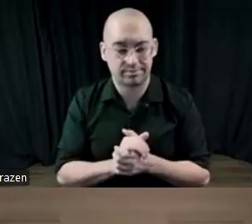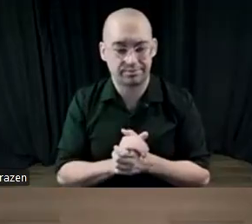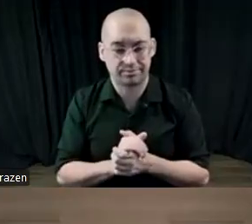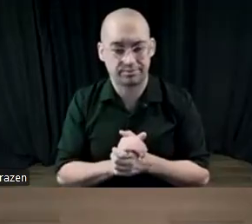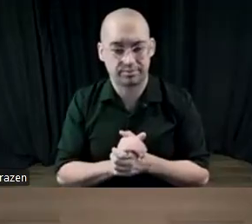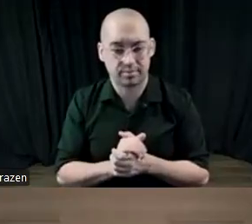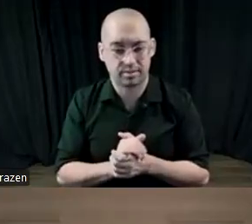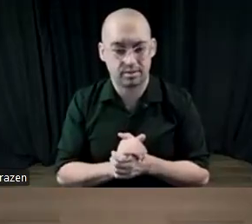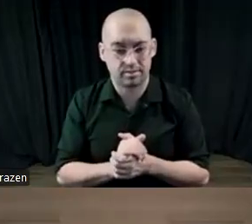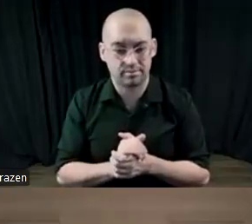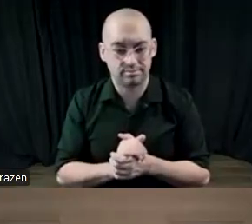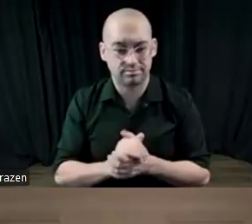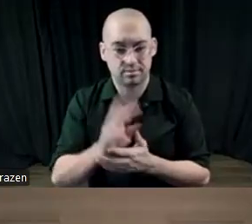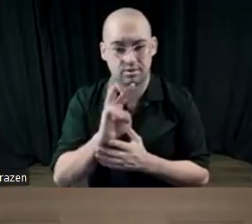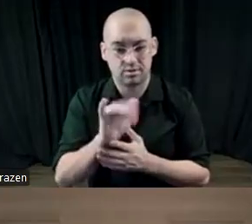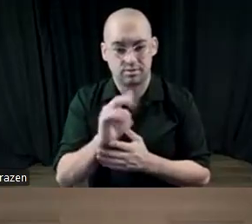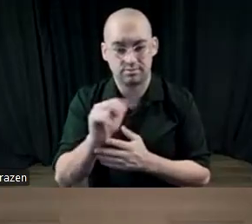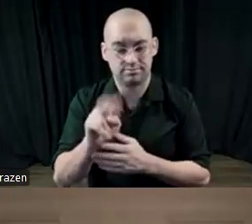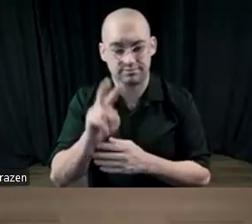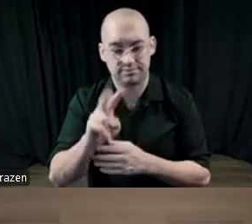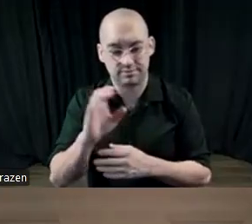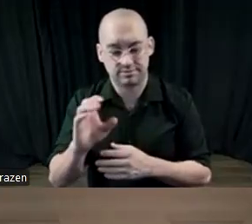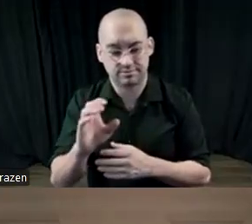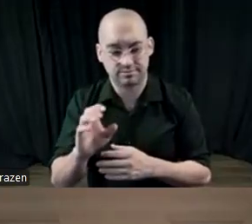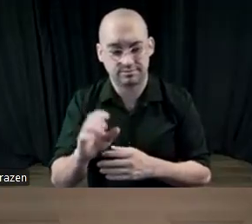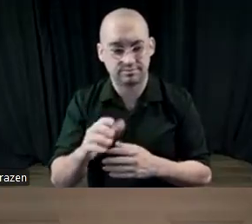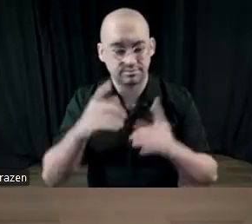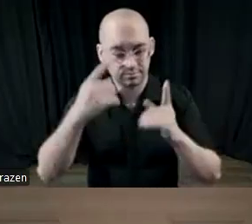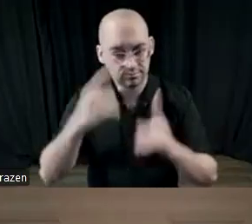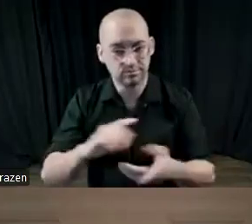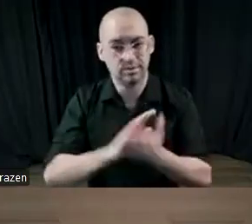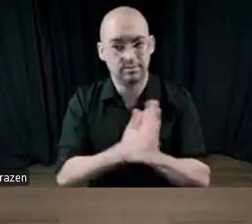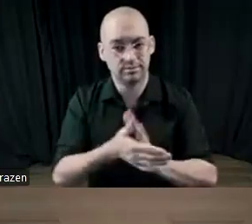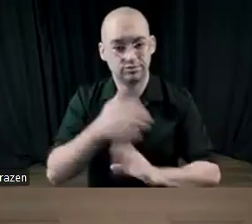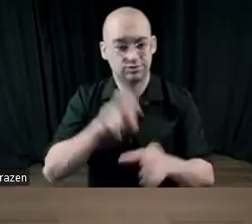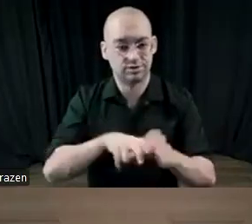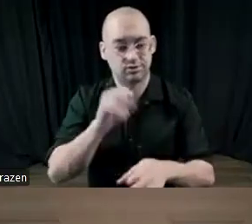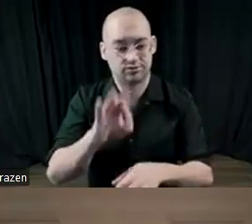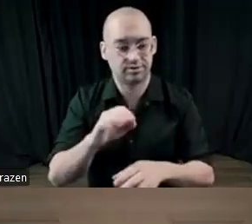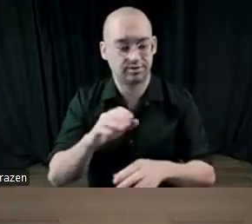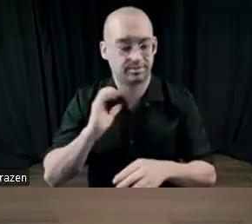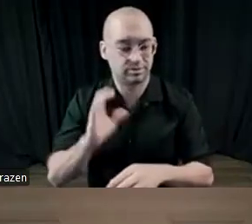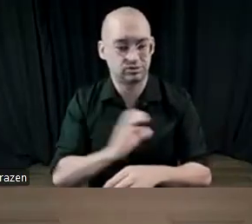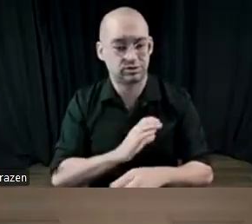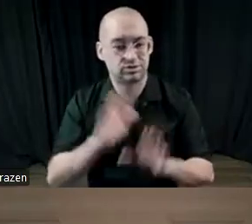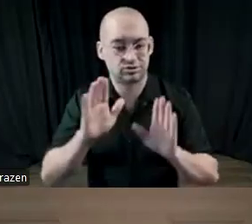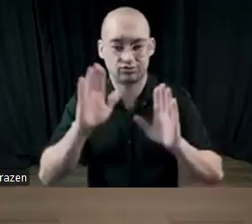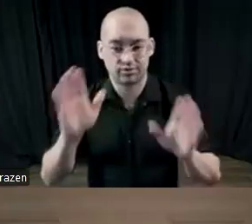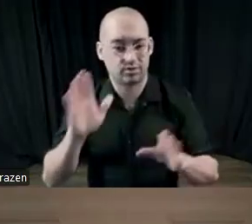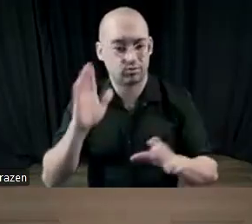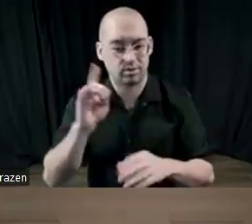has been our vice chair, has agreed to become the chair of the commission, which is wonderful, make an incredibly